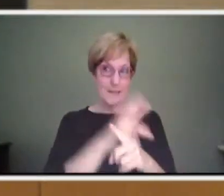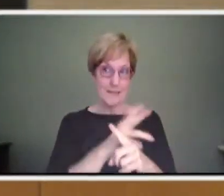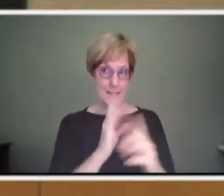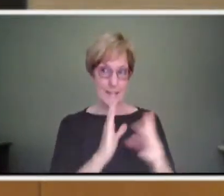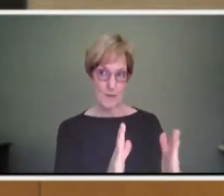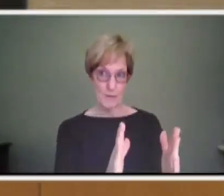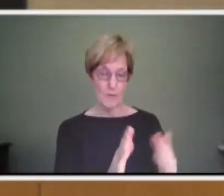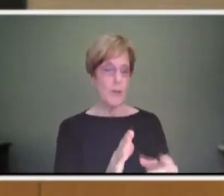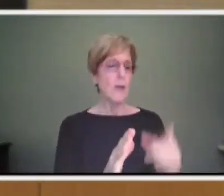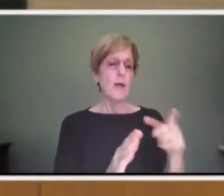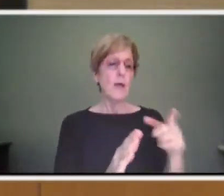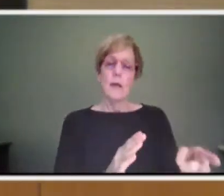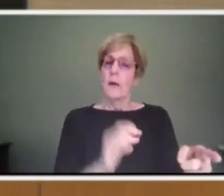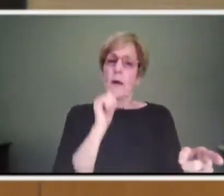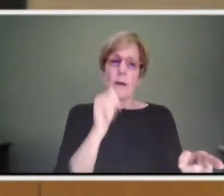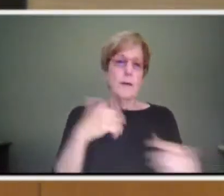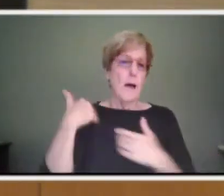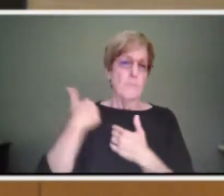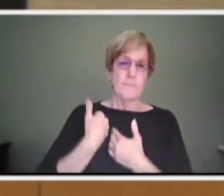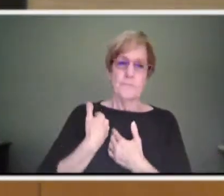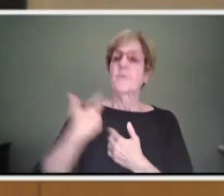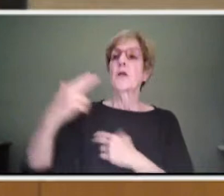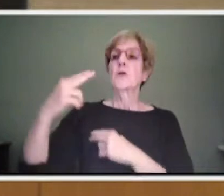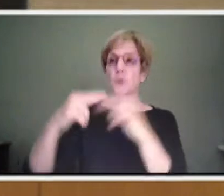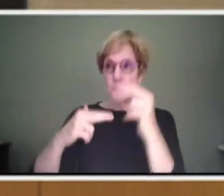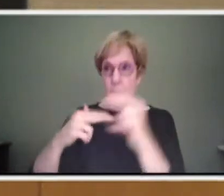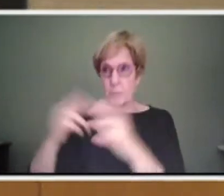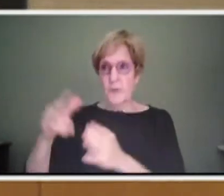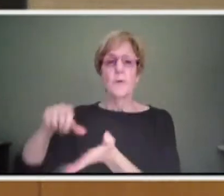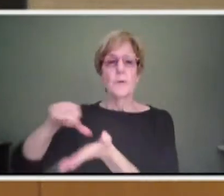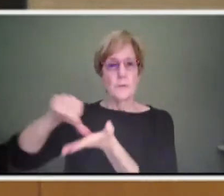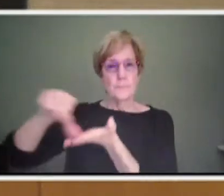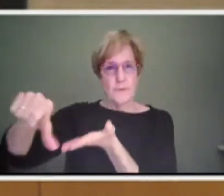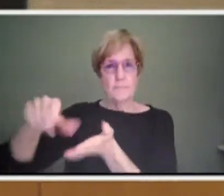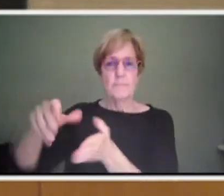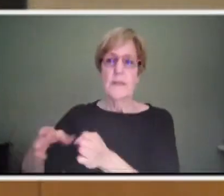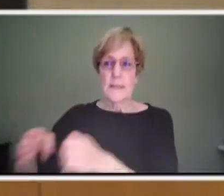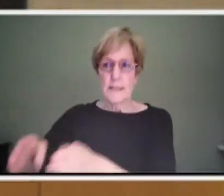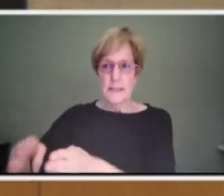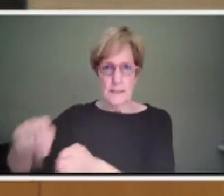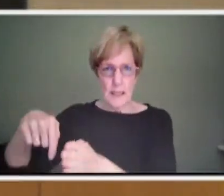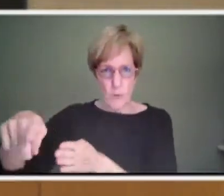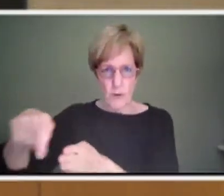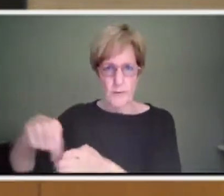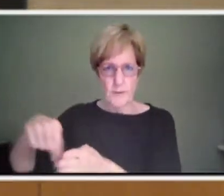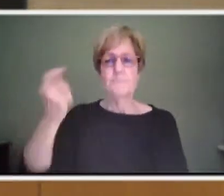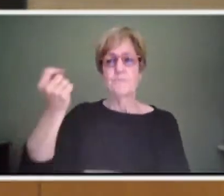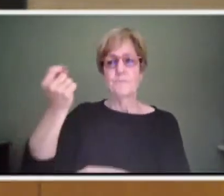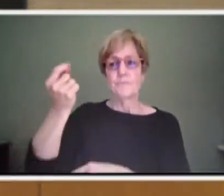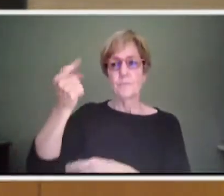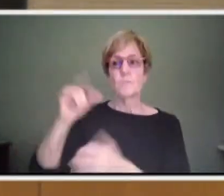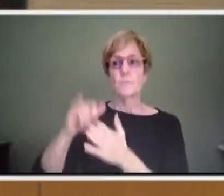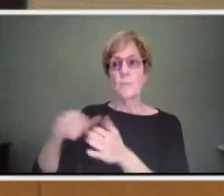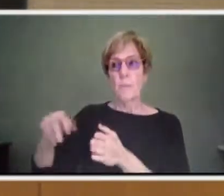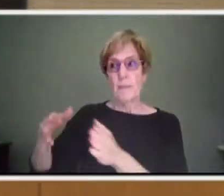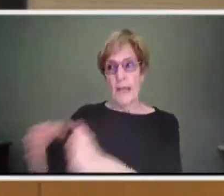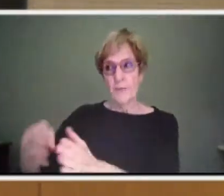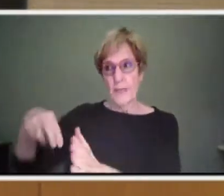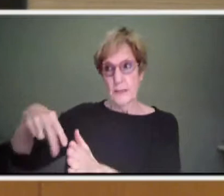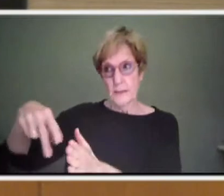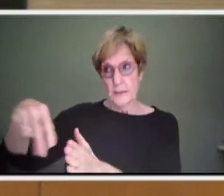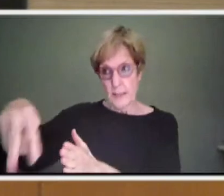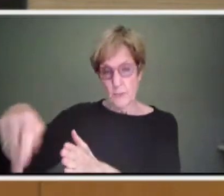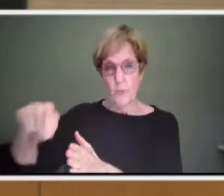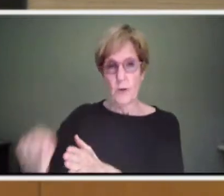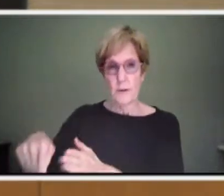shall not have any obligation to construct the off-site sidewalk. And is also noted that it's understood the off-site sidewalk construction and completion shall